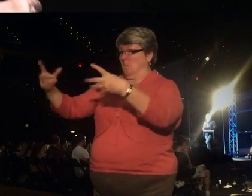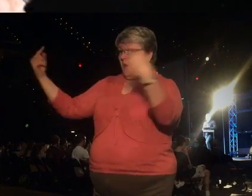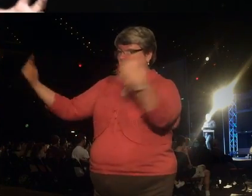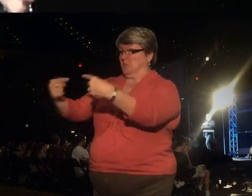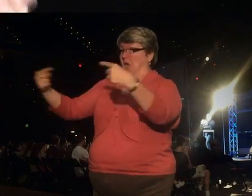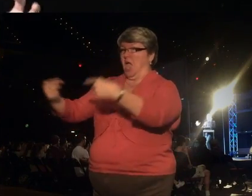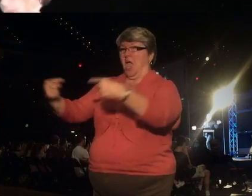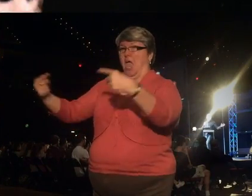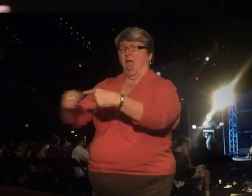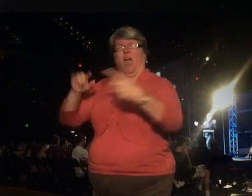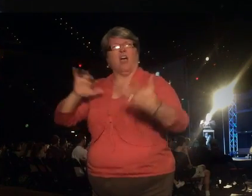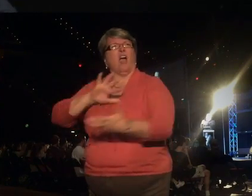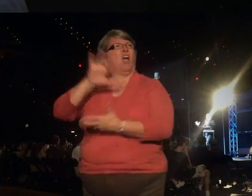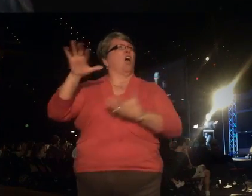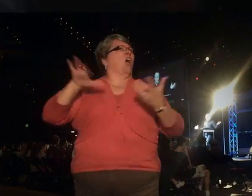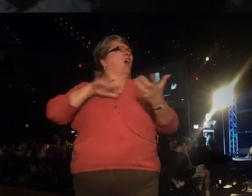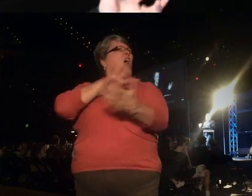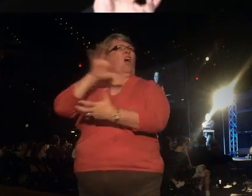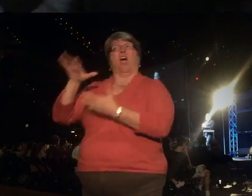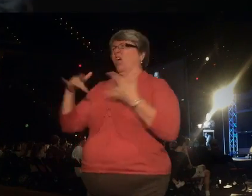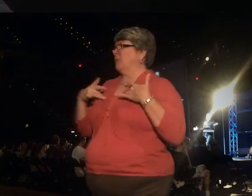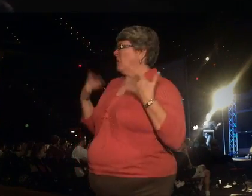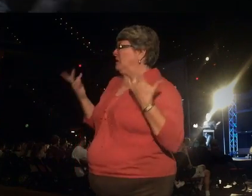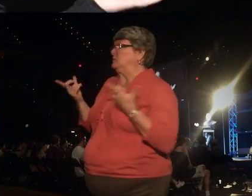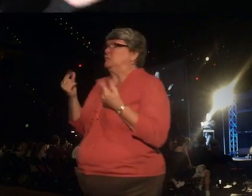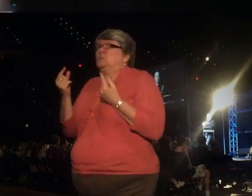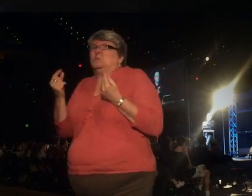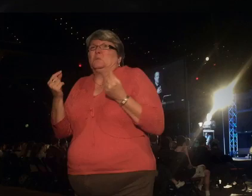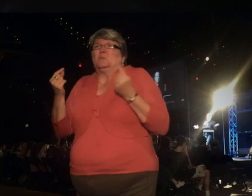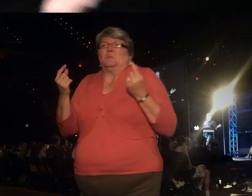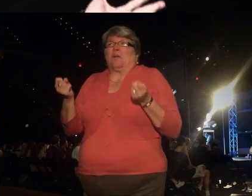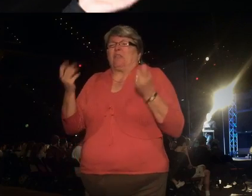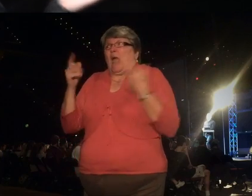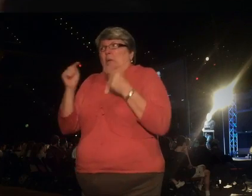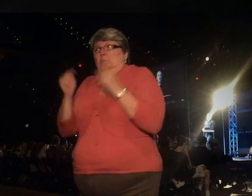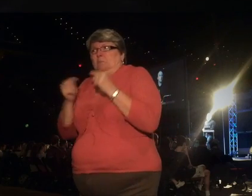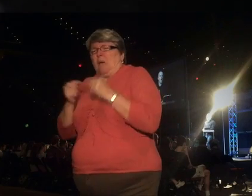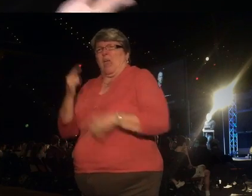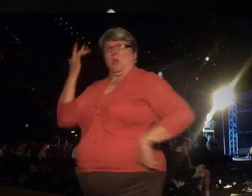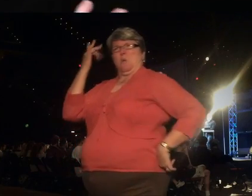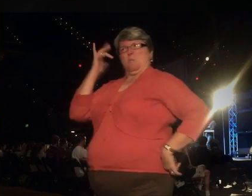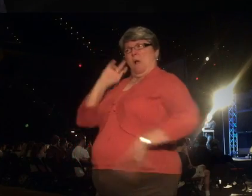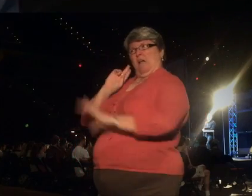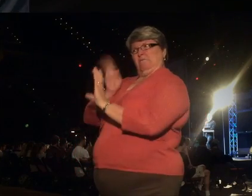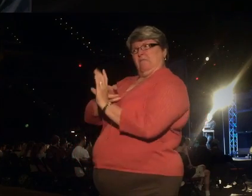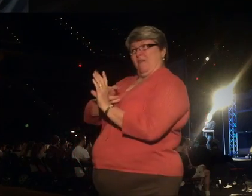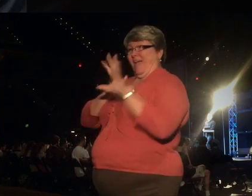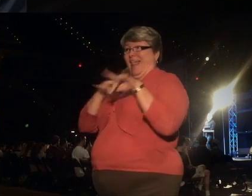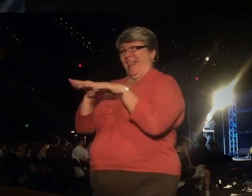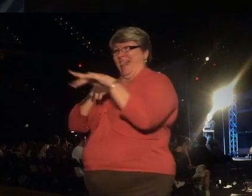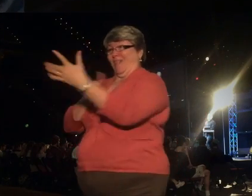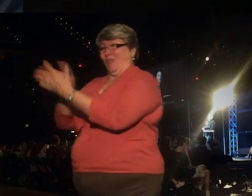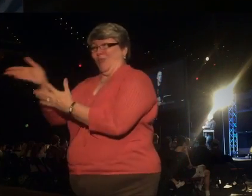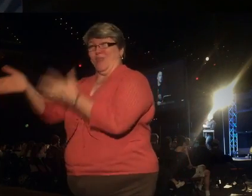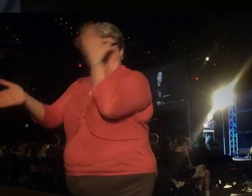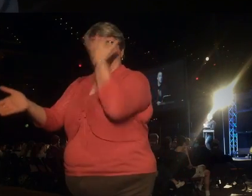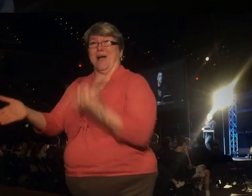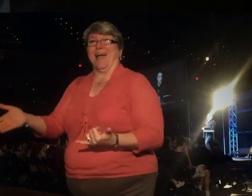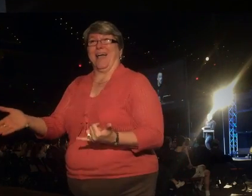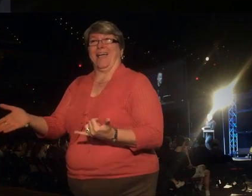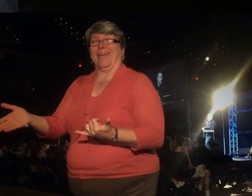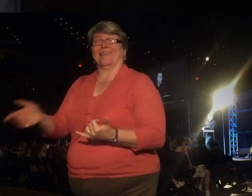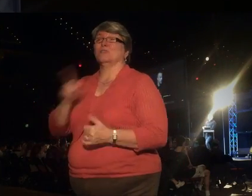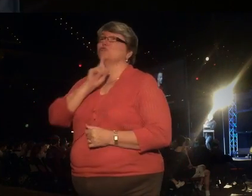so much pain in this. It's so confusing. What's what? What am I supposed to do? And there's a lot of pain in it. Why would I want to go skipping through that